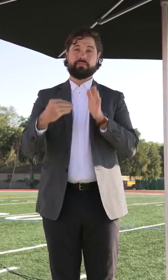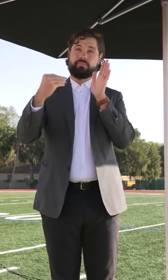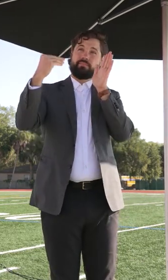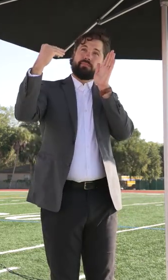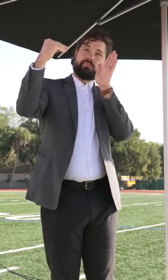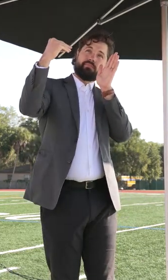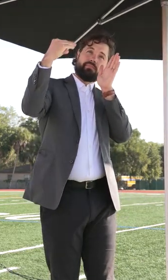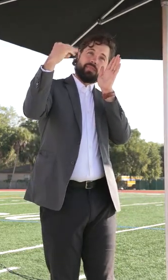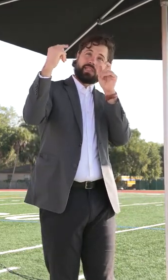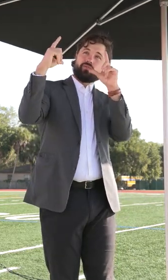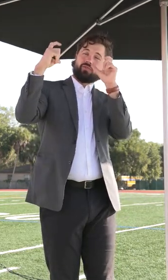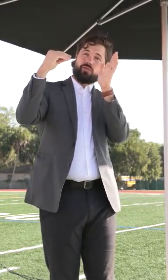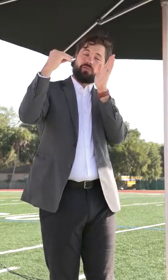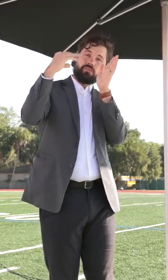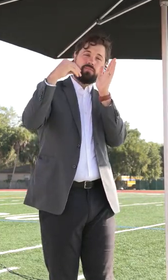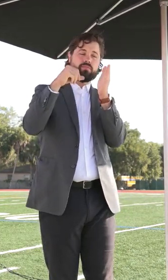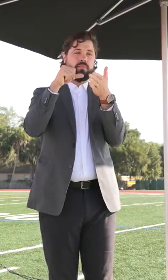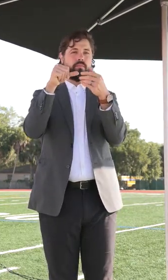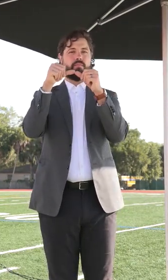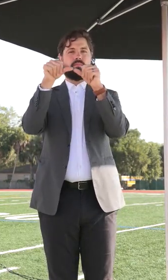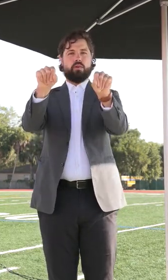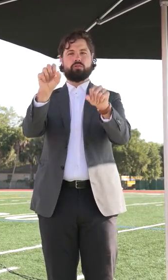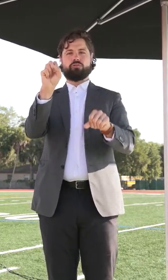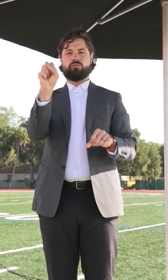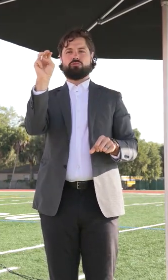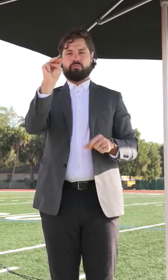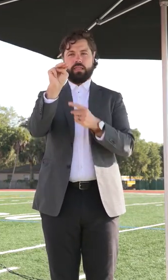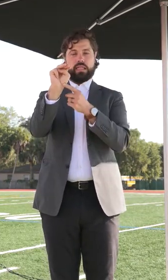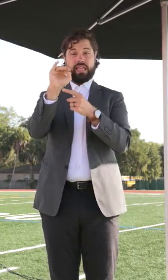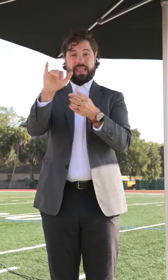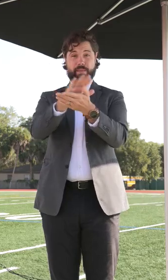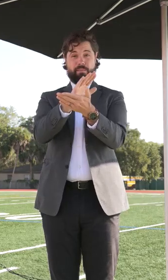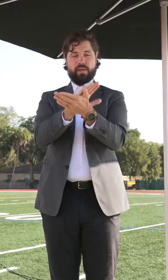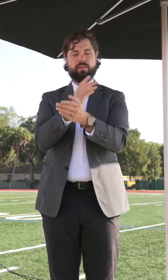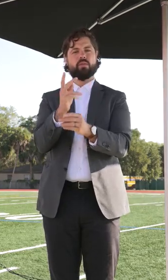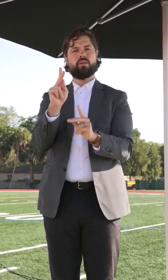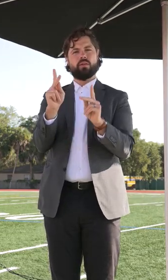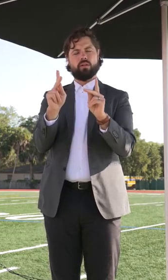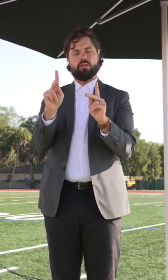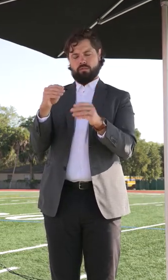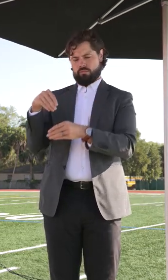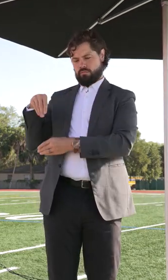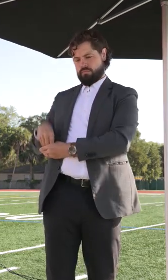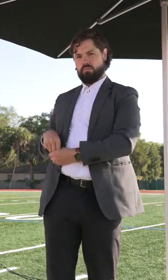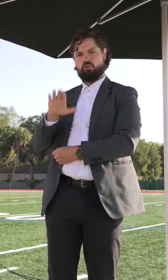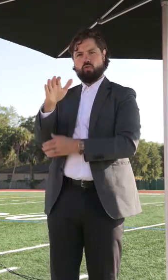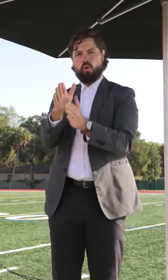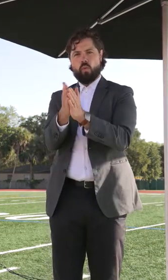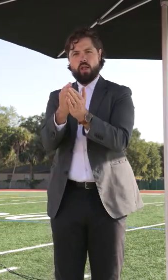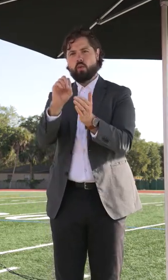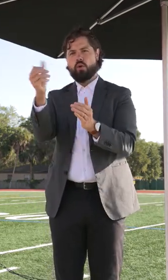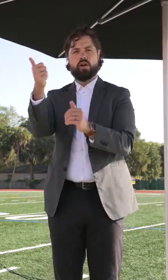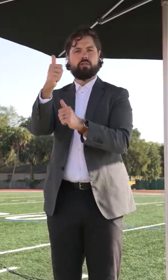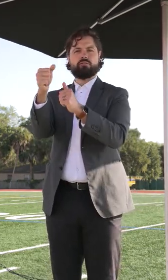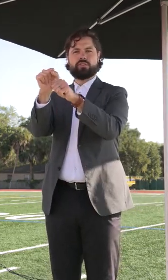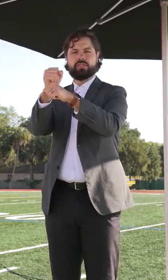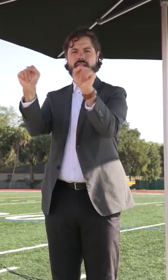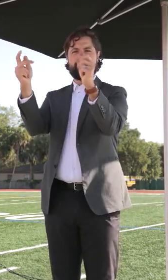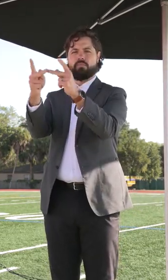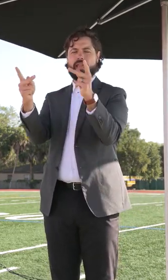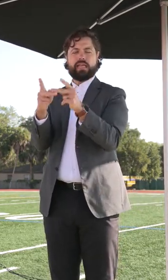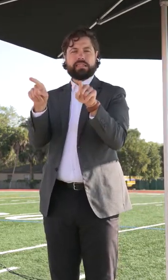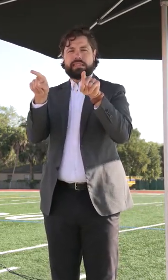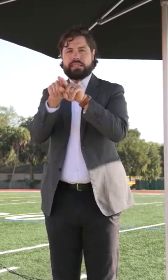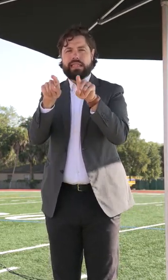media. Then put it in your wallet or some other safe place, just as Mr. Rogers did. And when we see each other